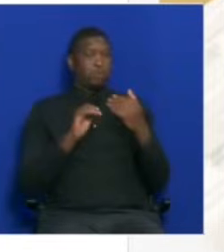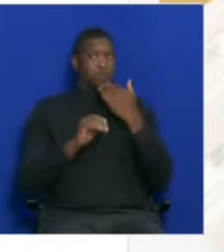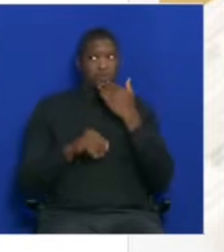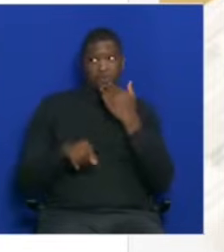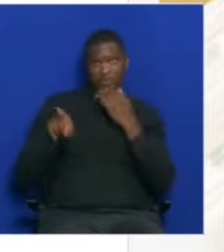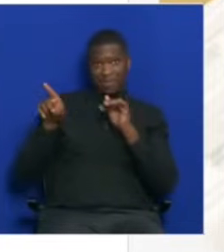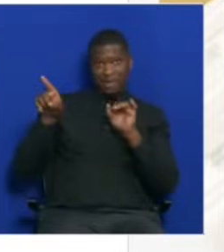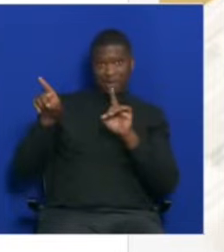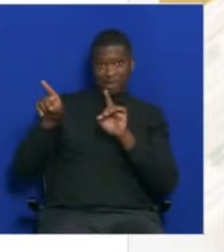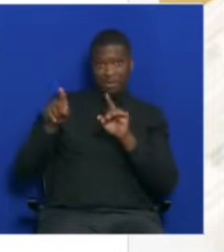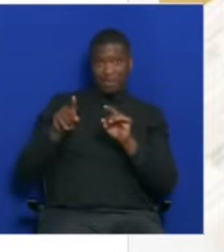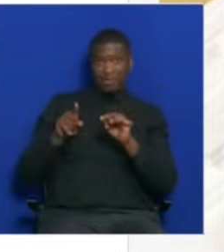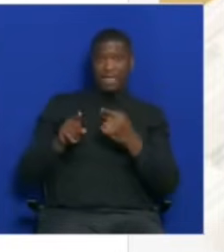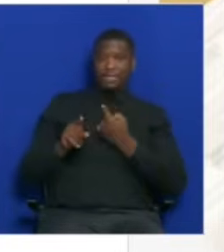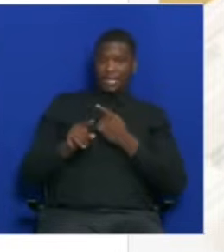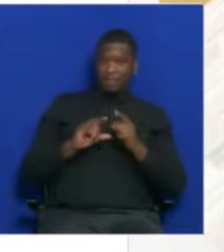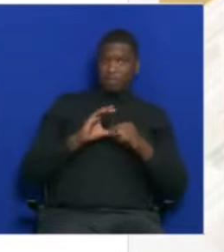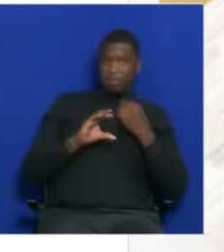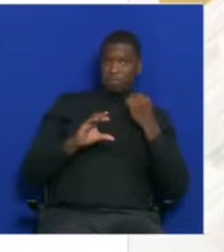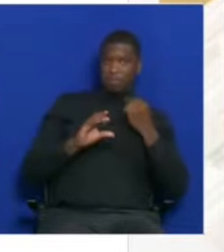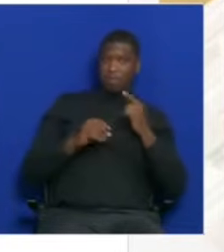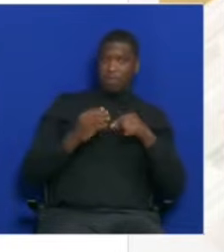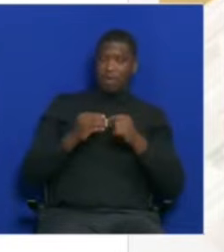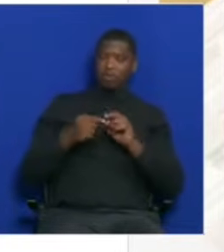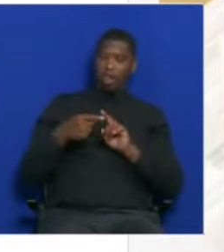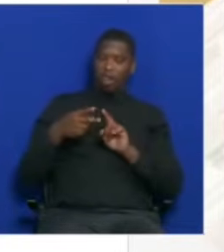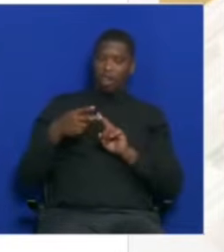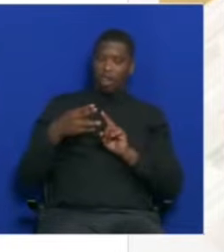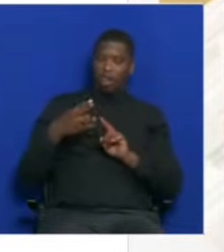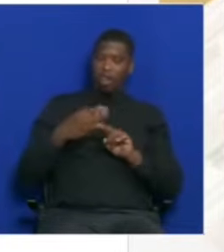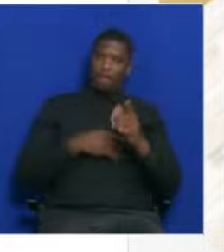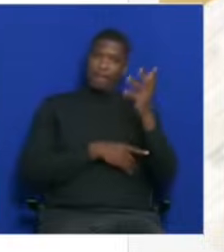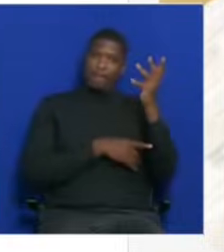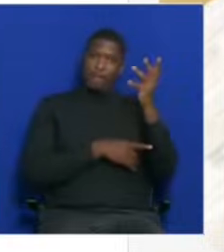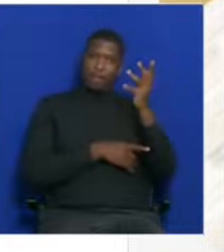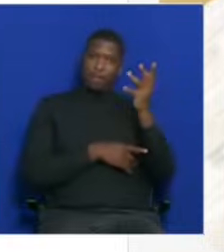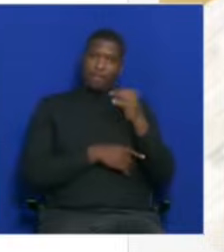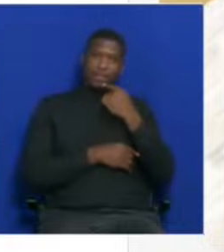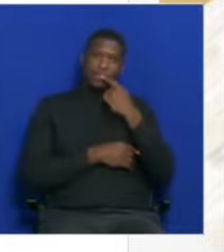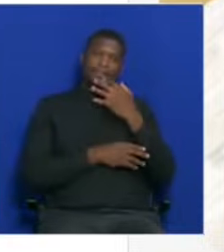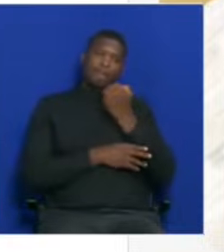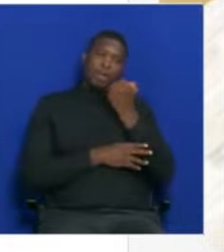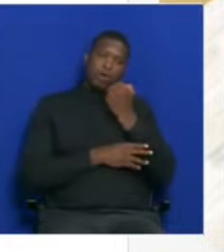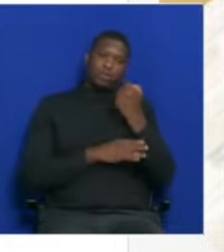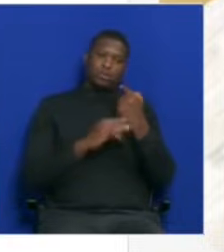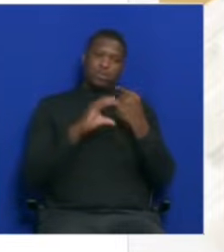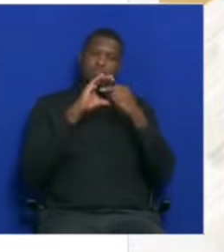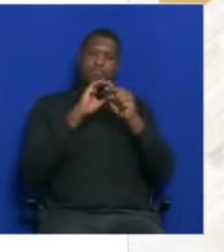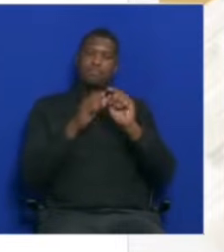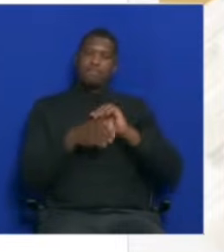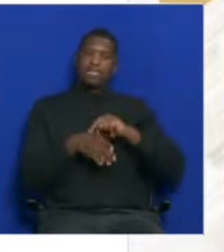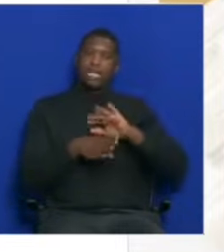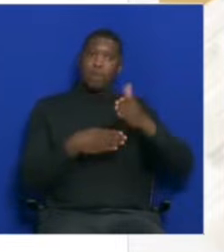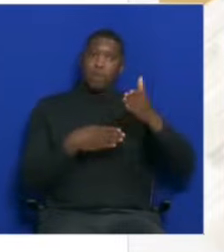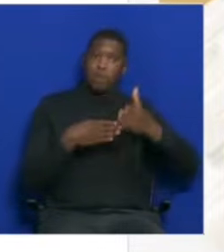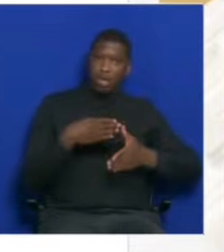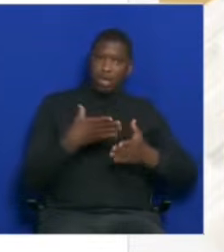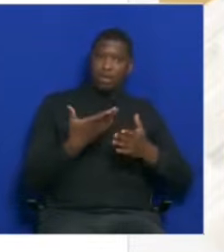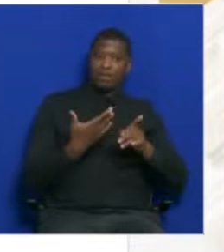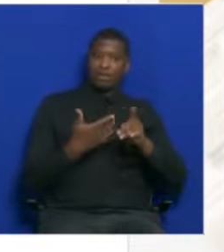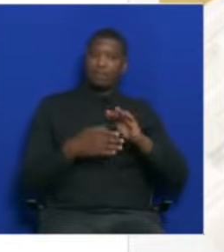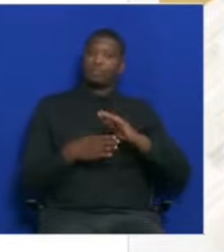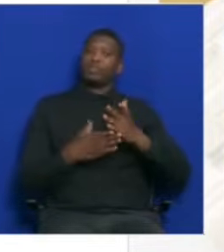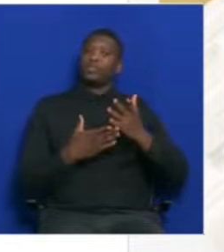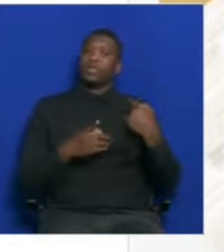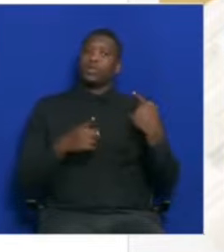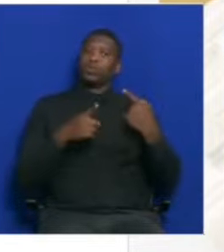question. And in the body of her email, it says, "My apologies for emailing over the weekend. The presentation is due tomorrow and the team